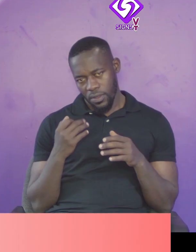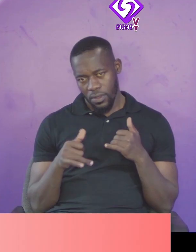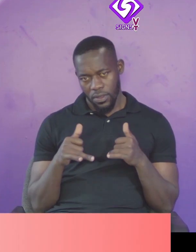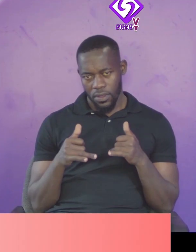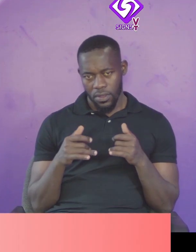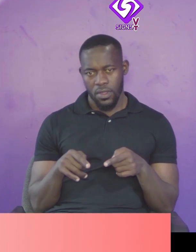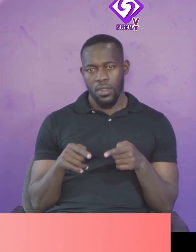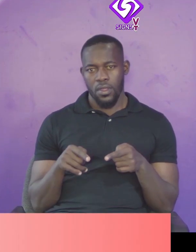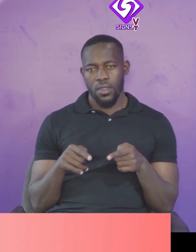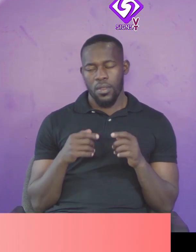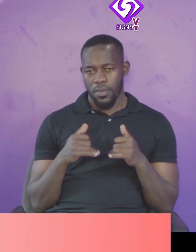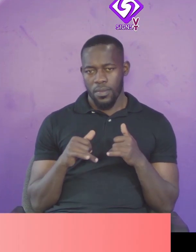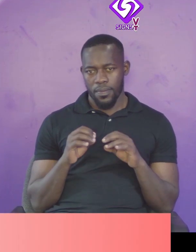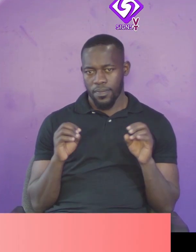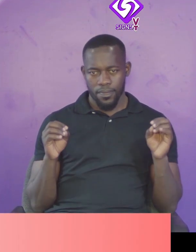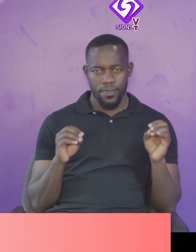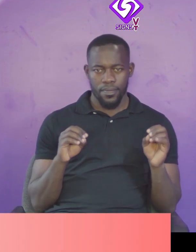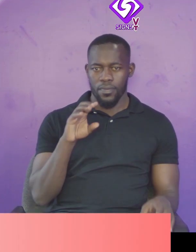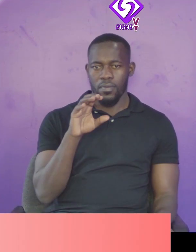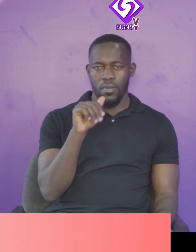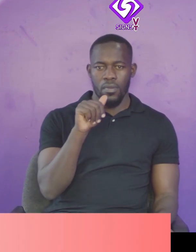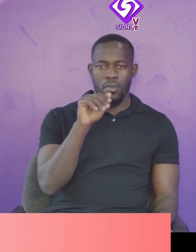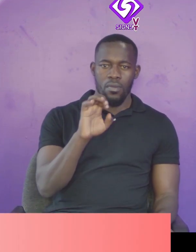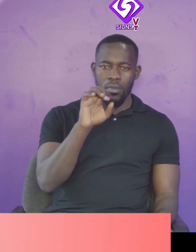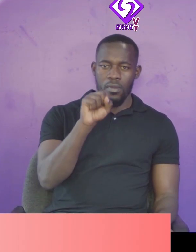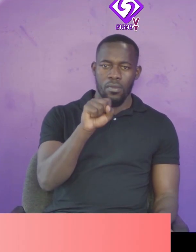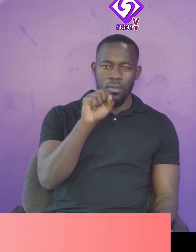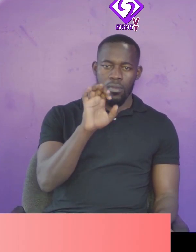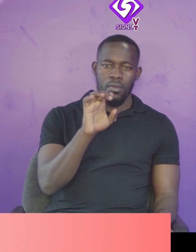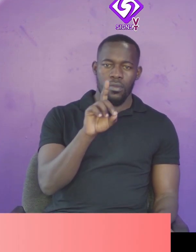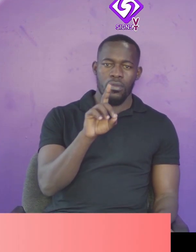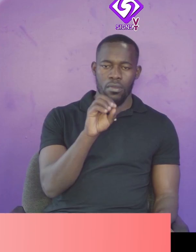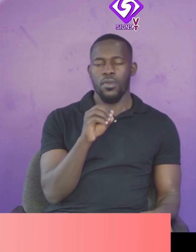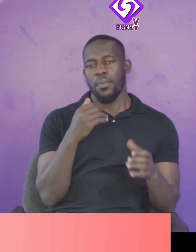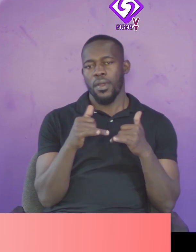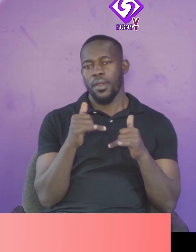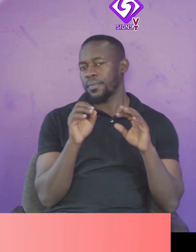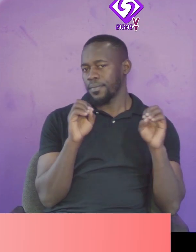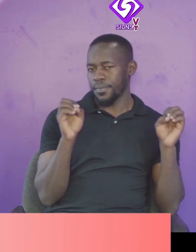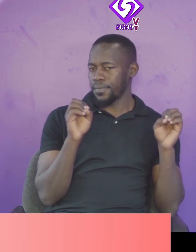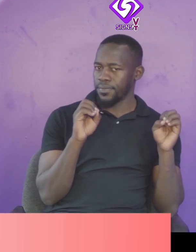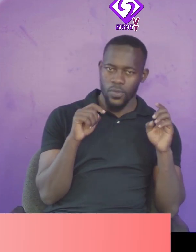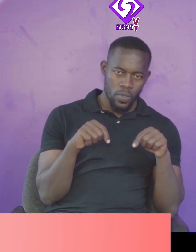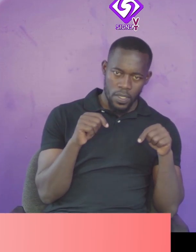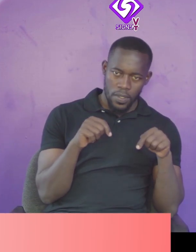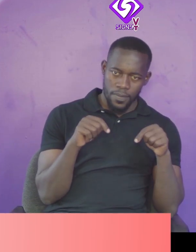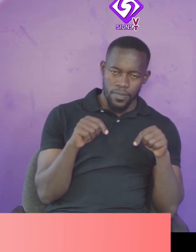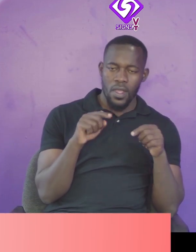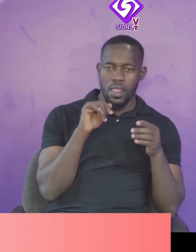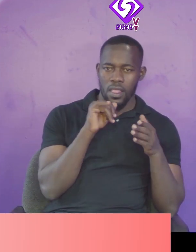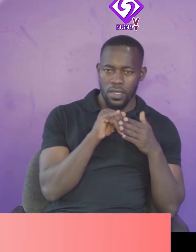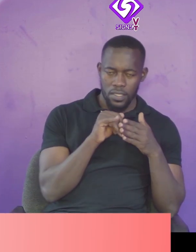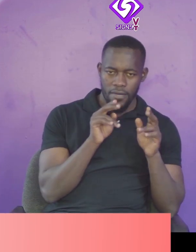the 3rd game. Caicedo will not be playing today against Bournemouth, and that is another setback